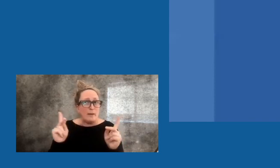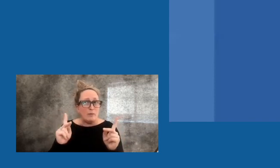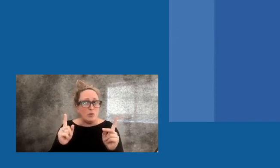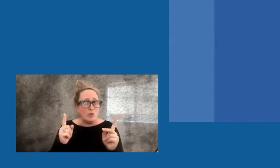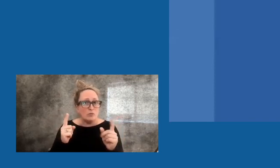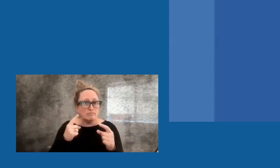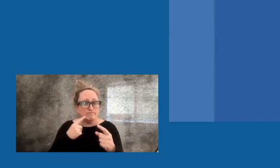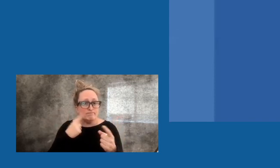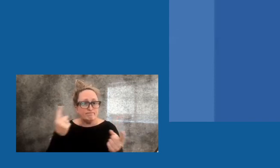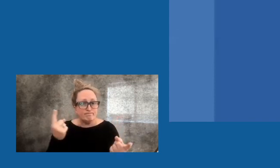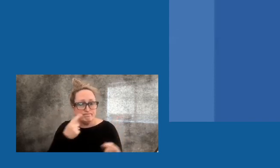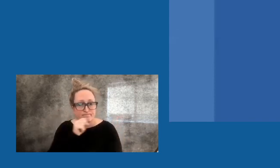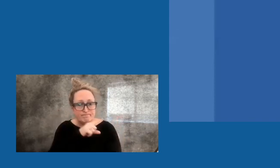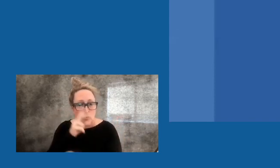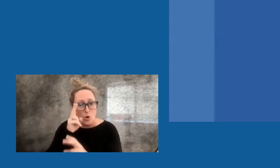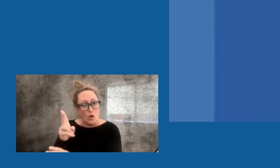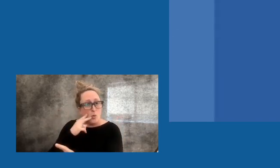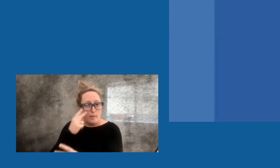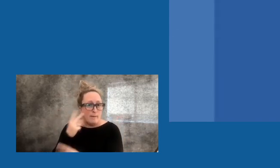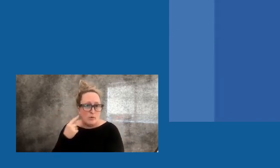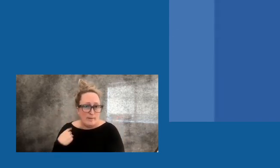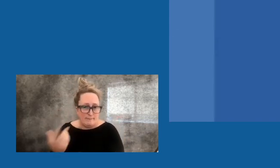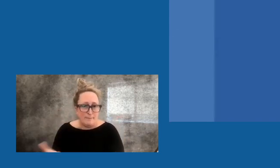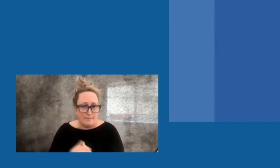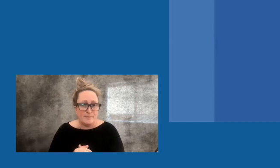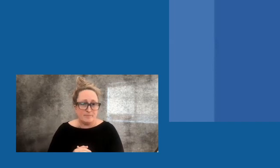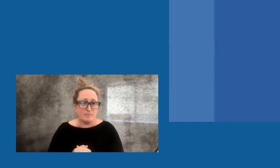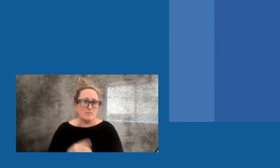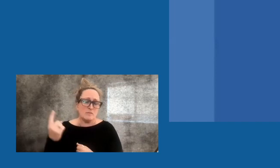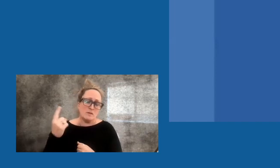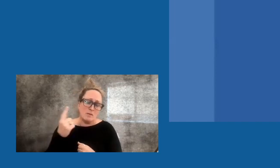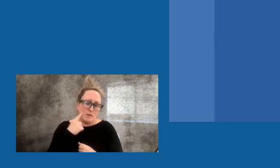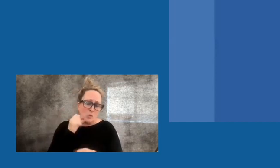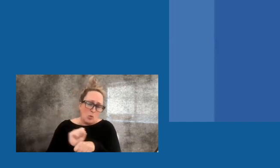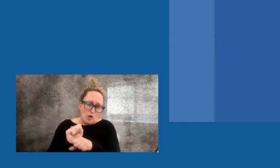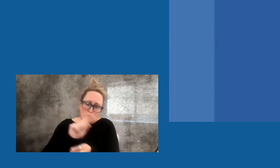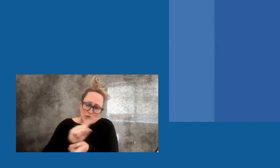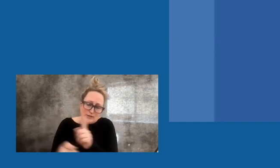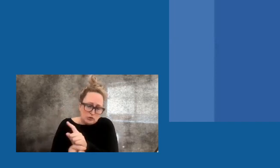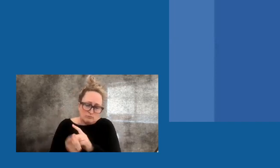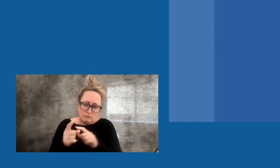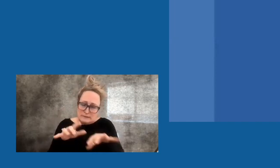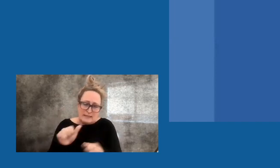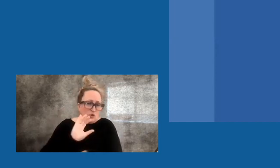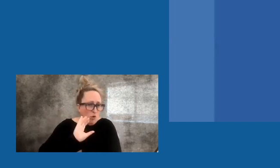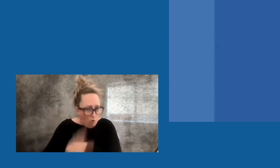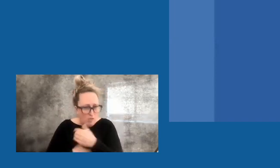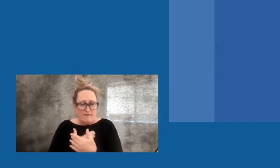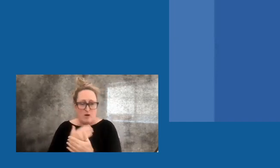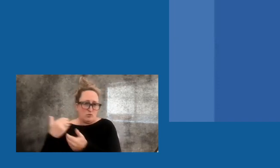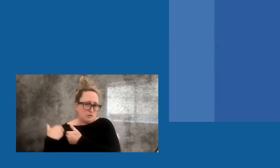to honor them or remember them. Something that we're all working on changing, and that takes all of our